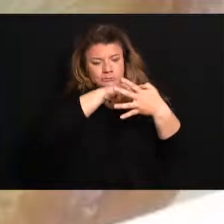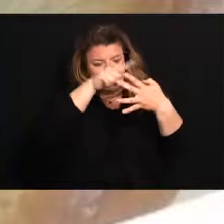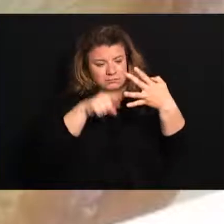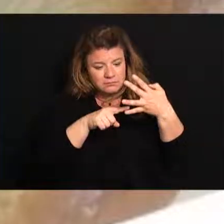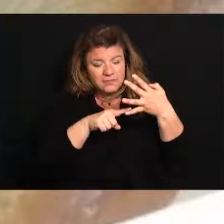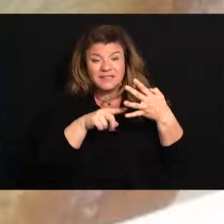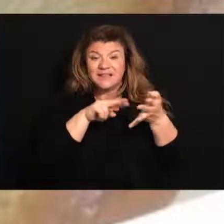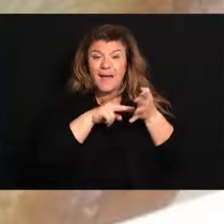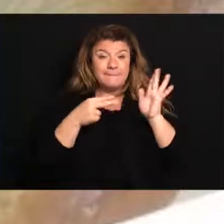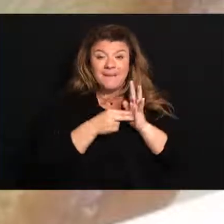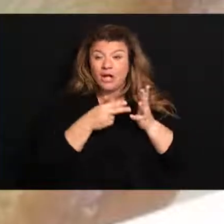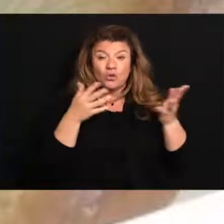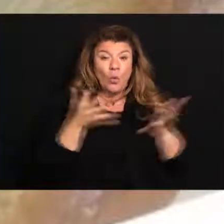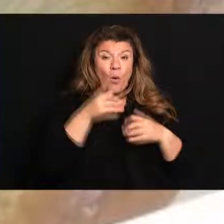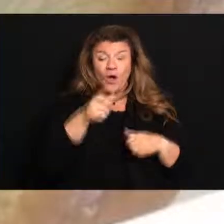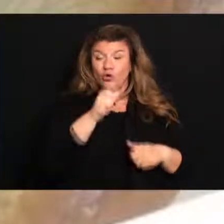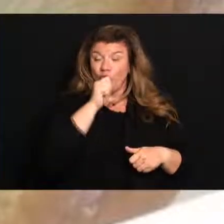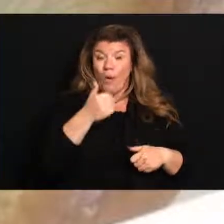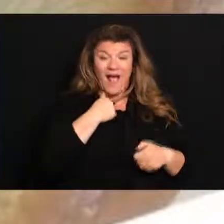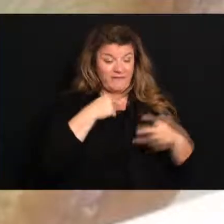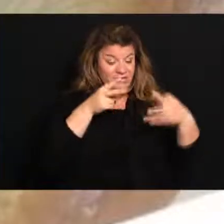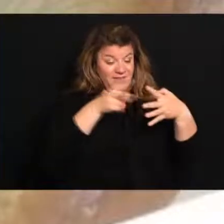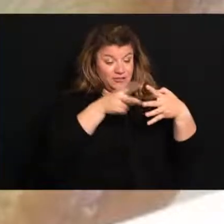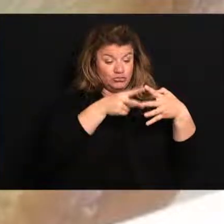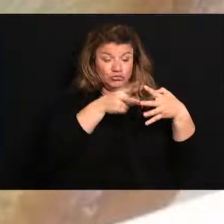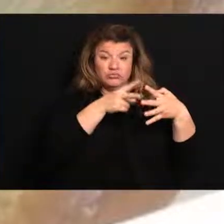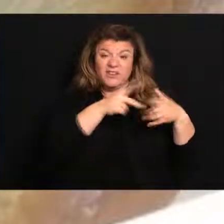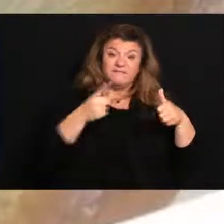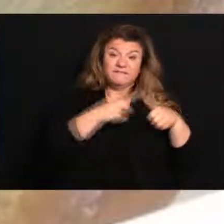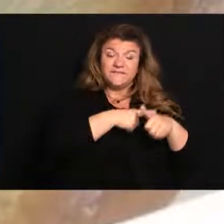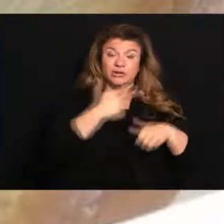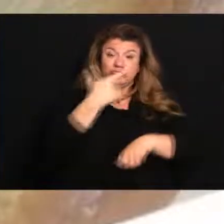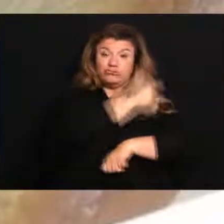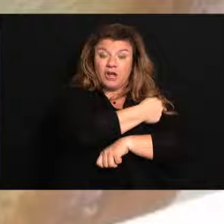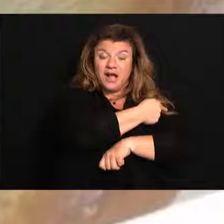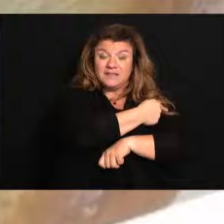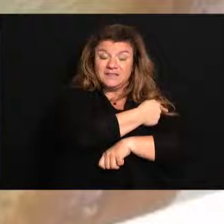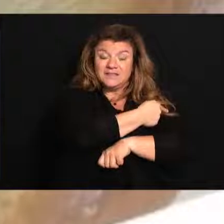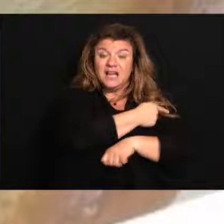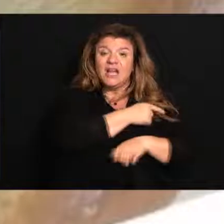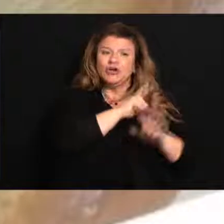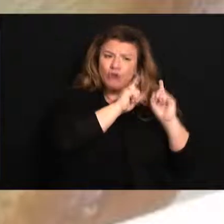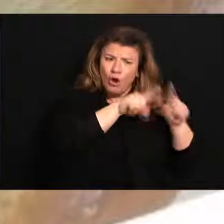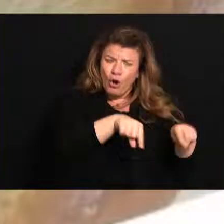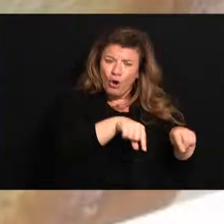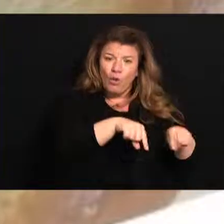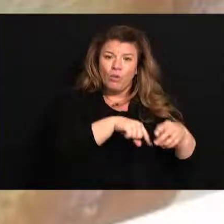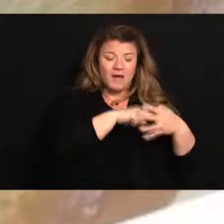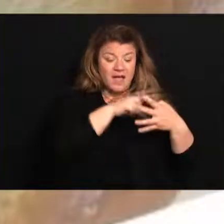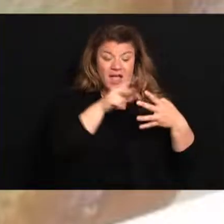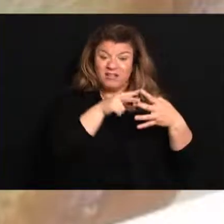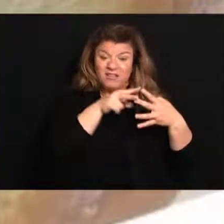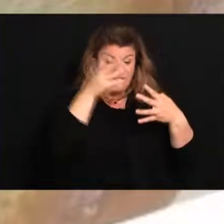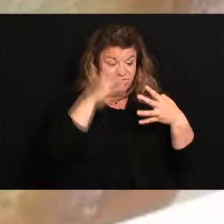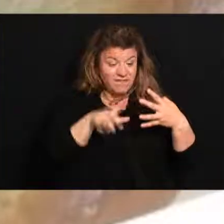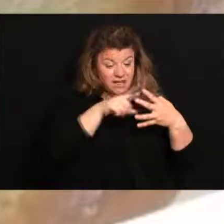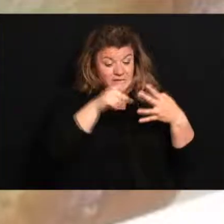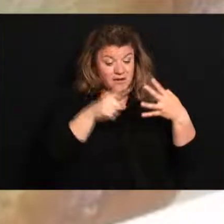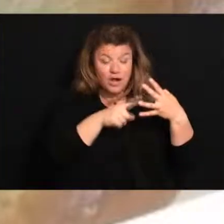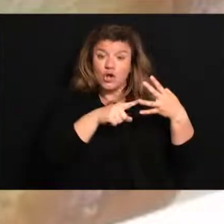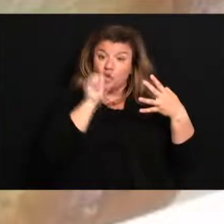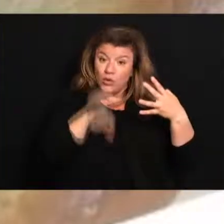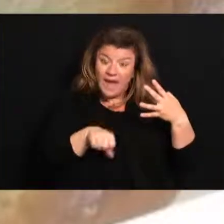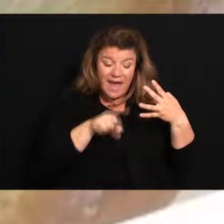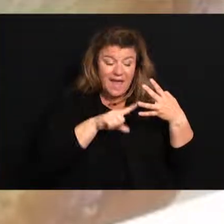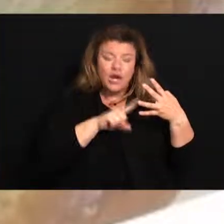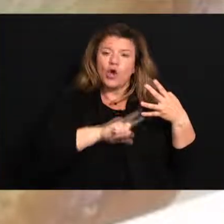please absolutely get the primary series. If you haven't gotten your first booster dose and you're eligible for that, then